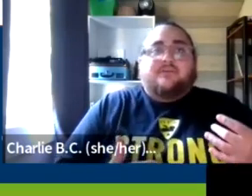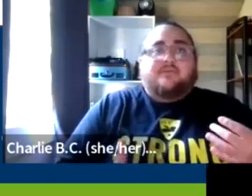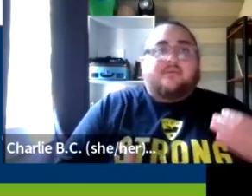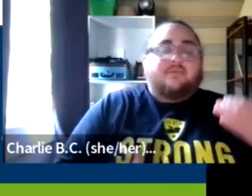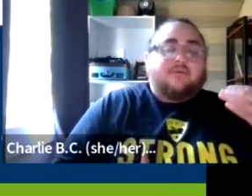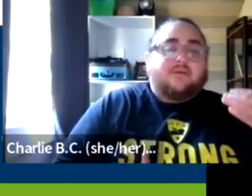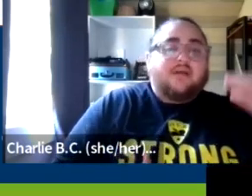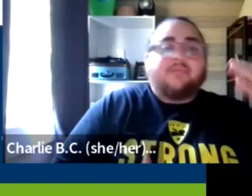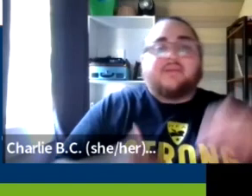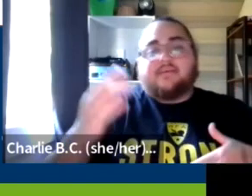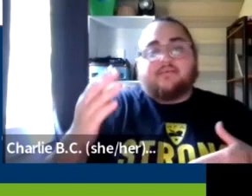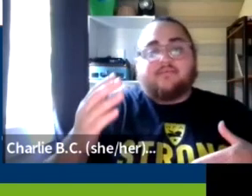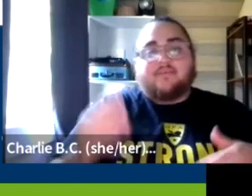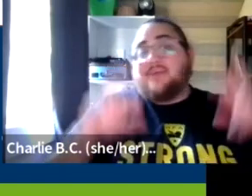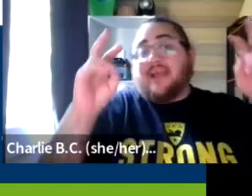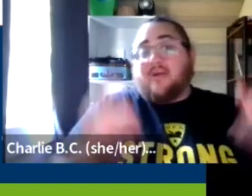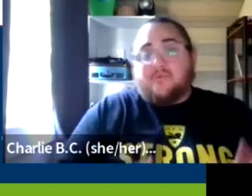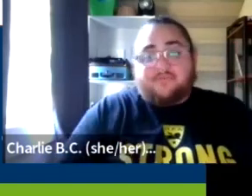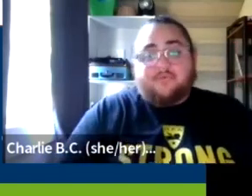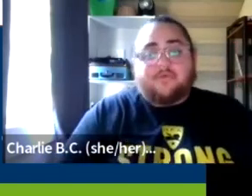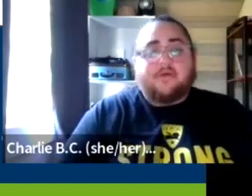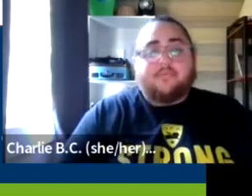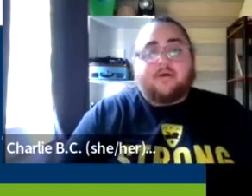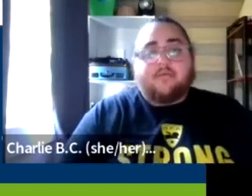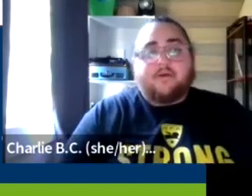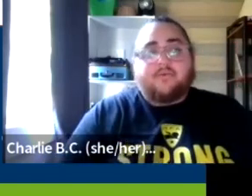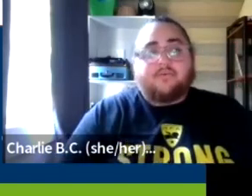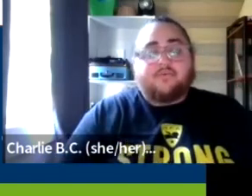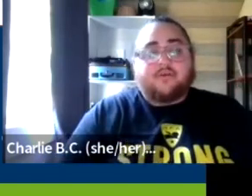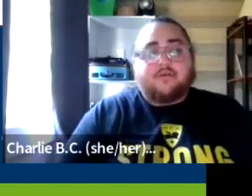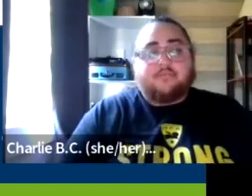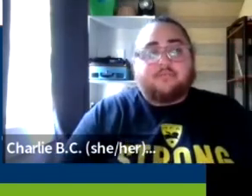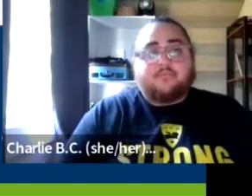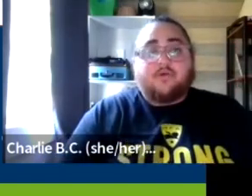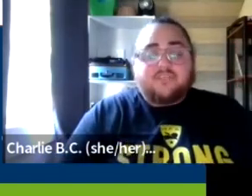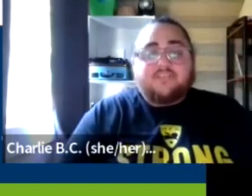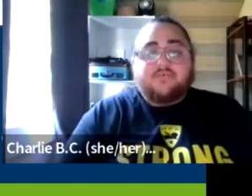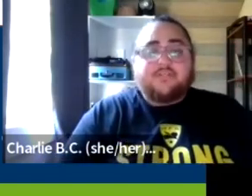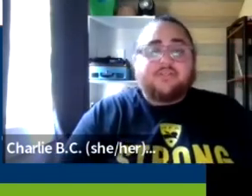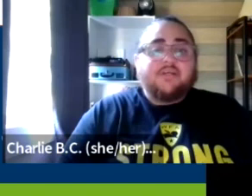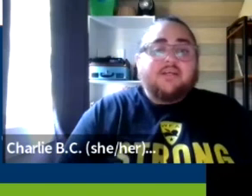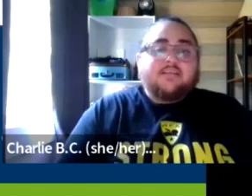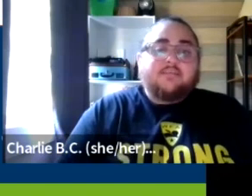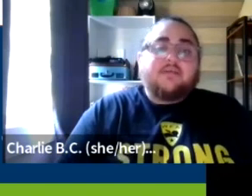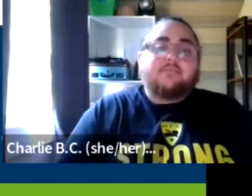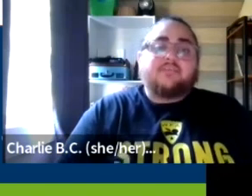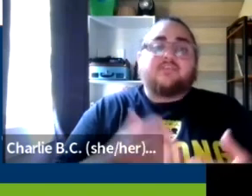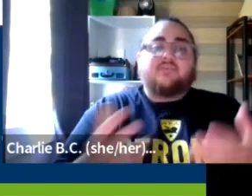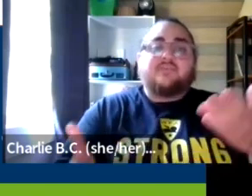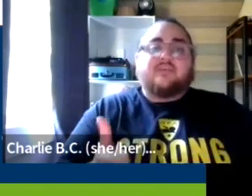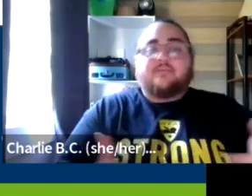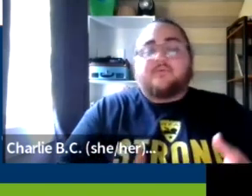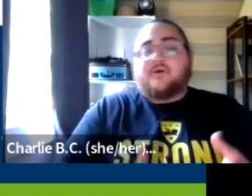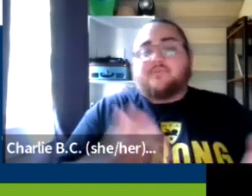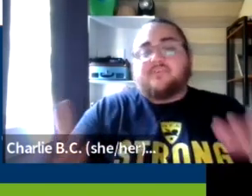of coming out, if you will, about your hosting situation sometimes. And